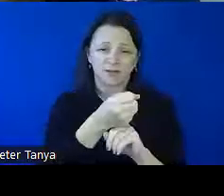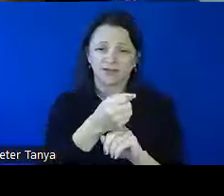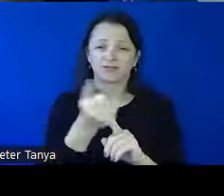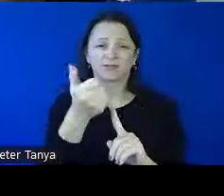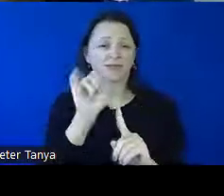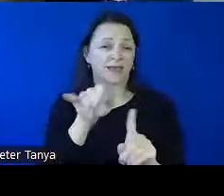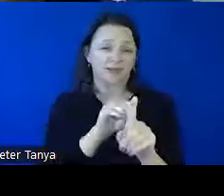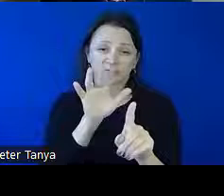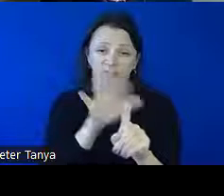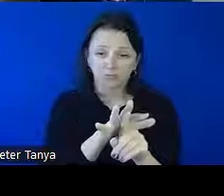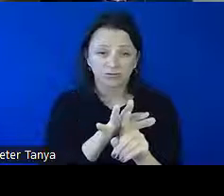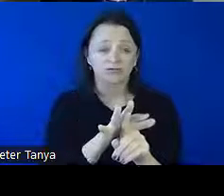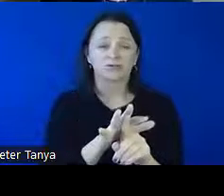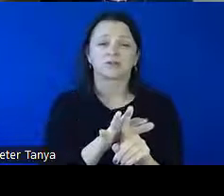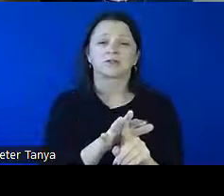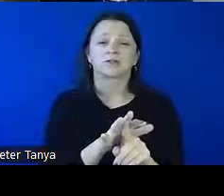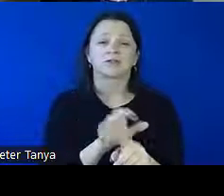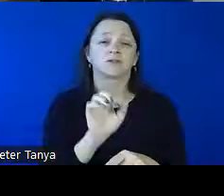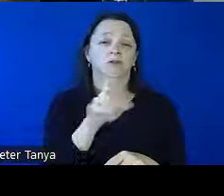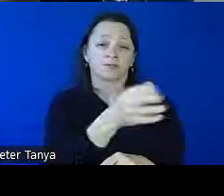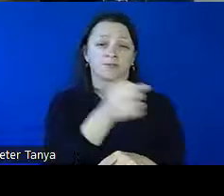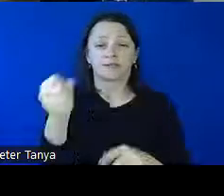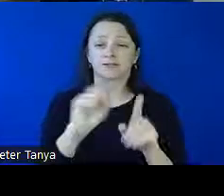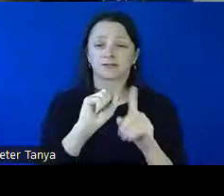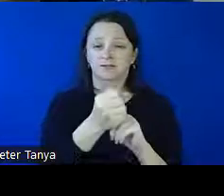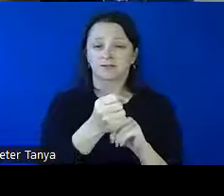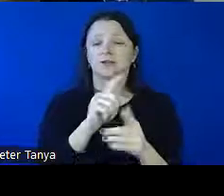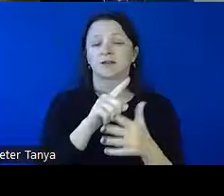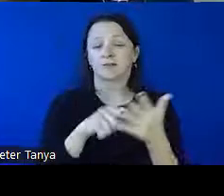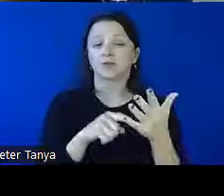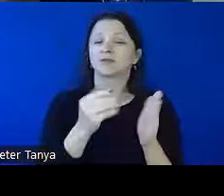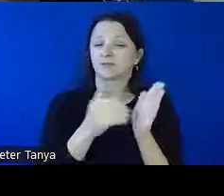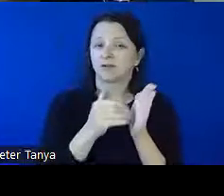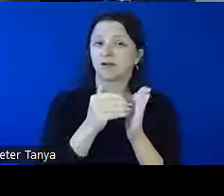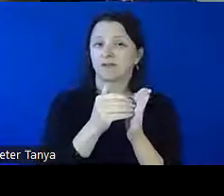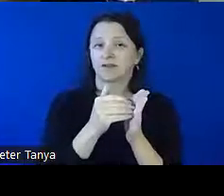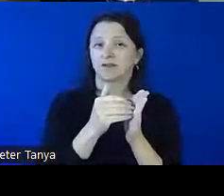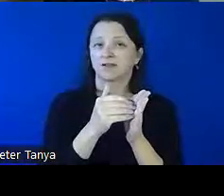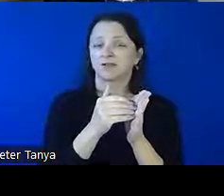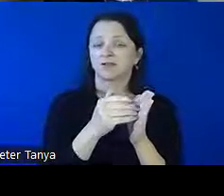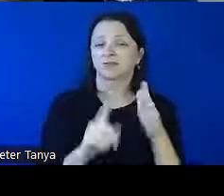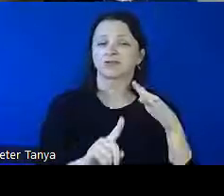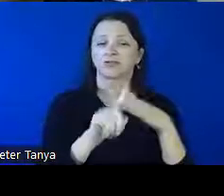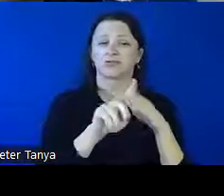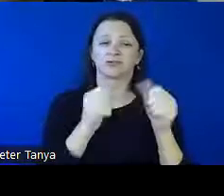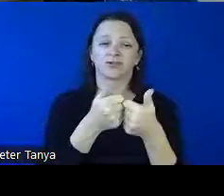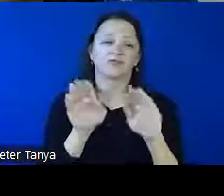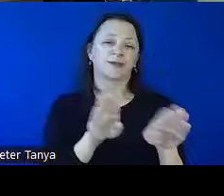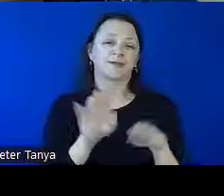displacement, because those will often be demonstrated in challenging